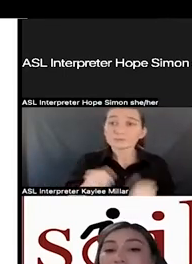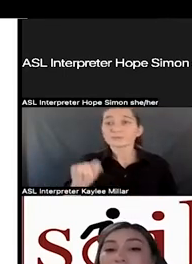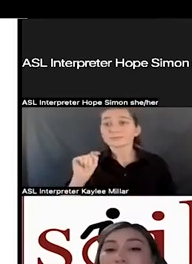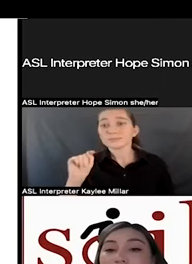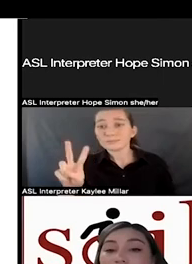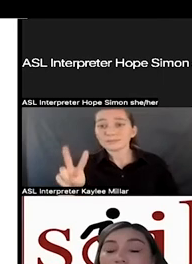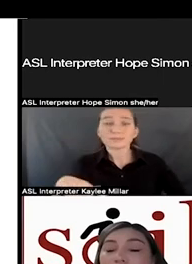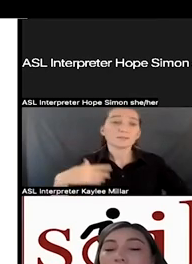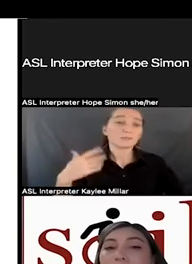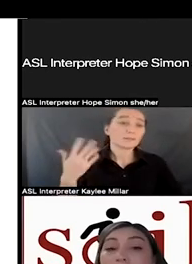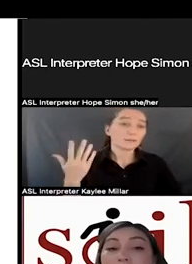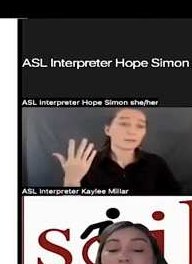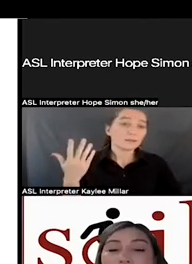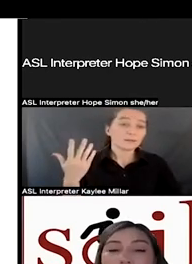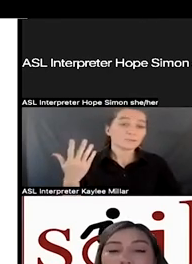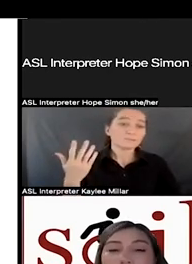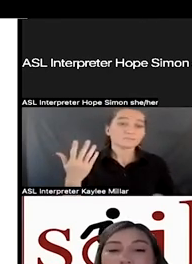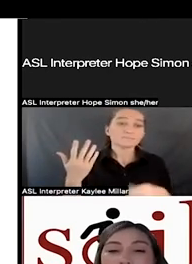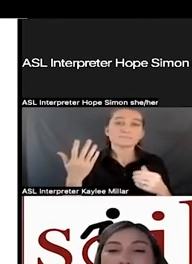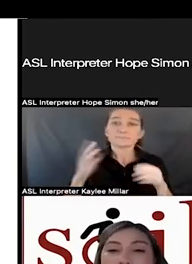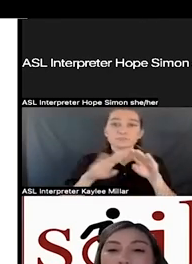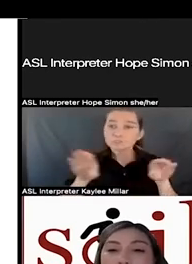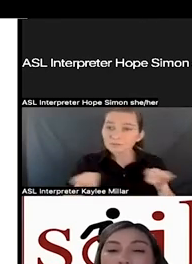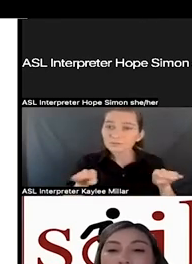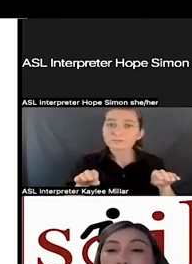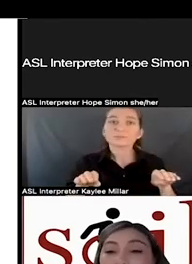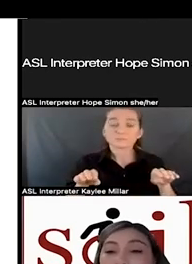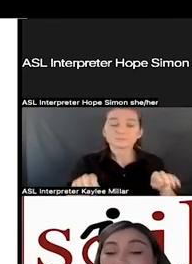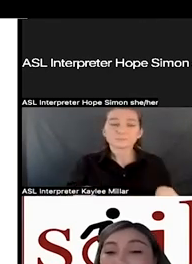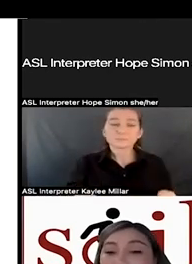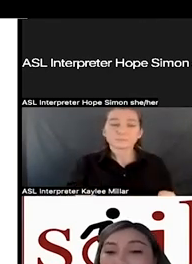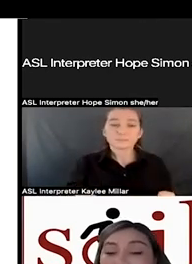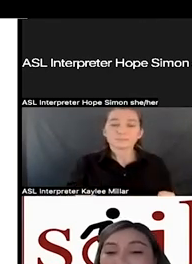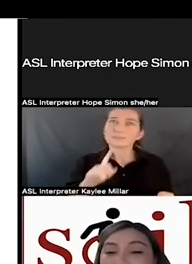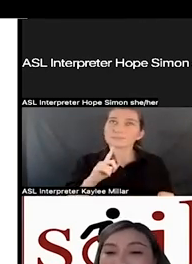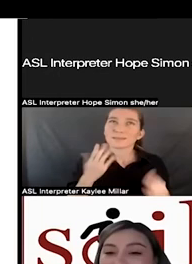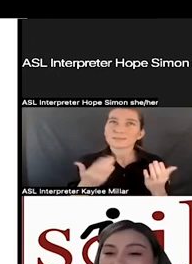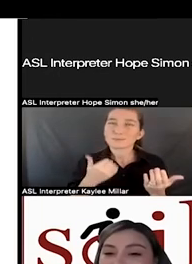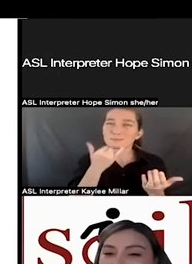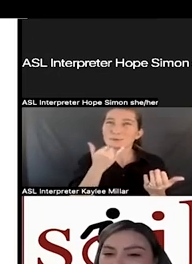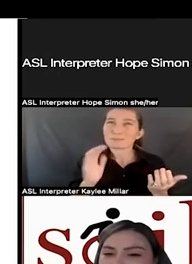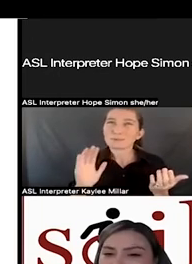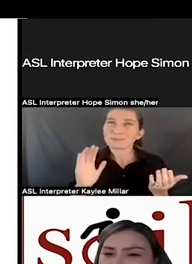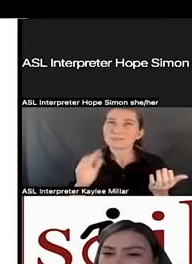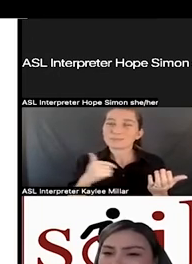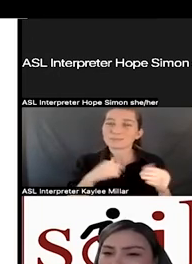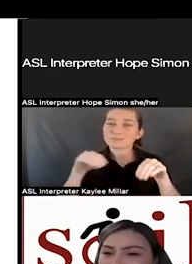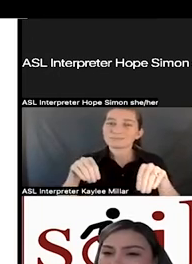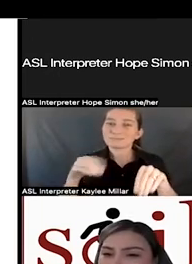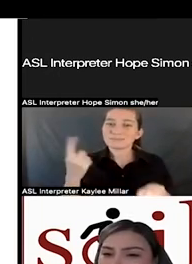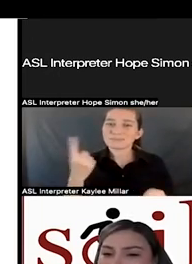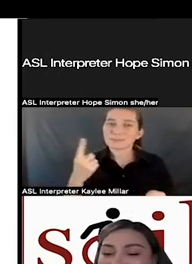entertainments, along with installing the, correct me if I'm wrong, is it the